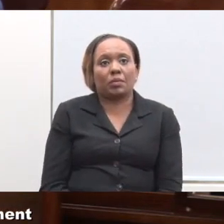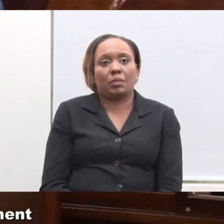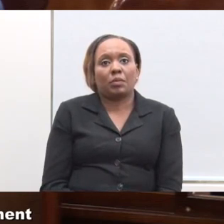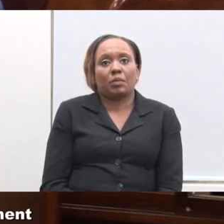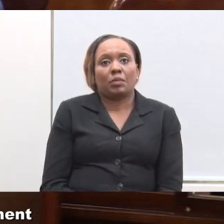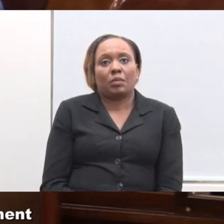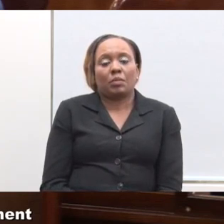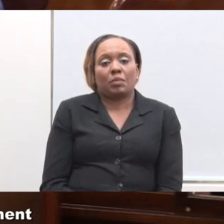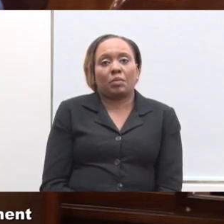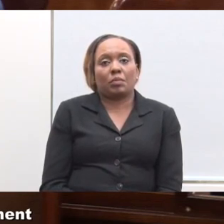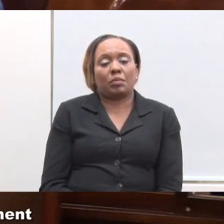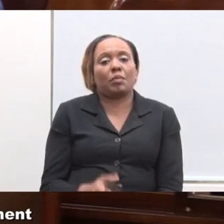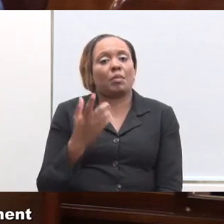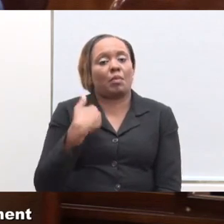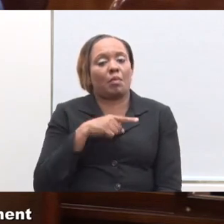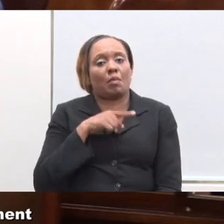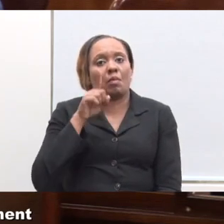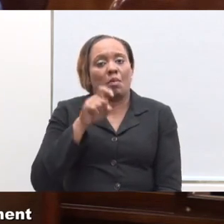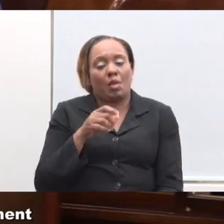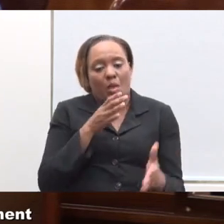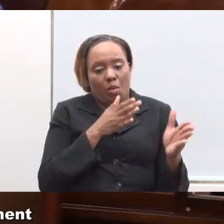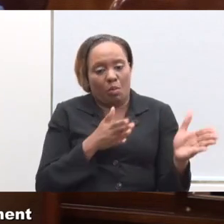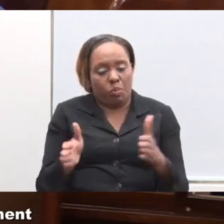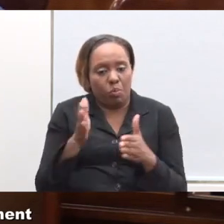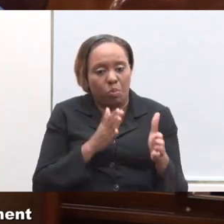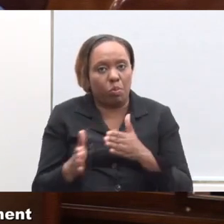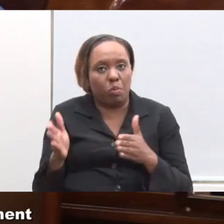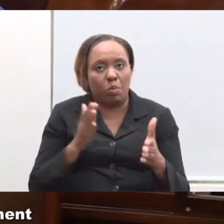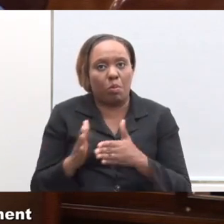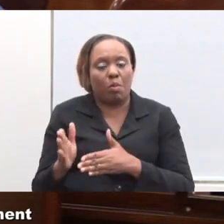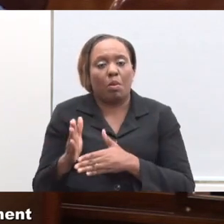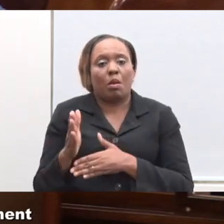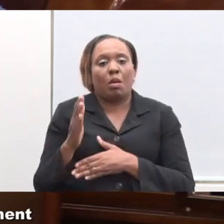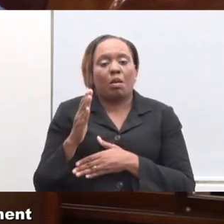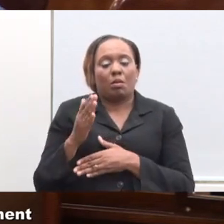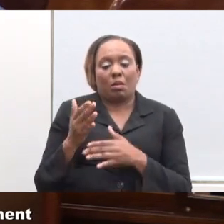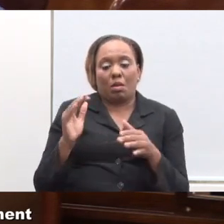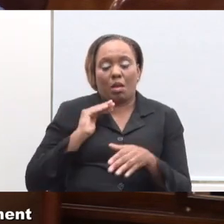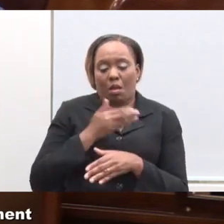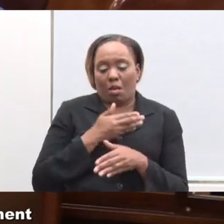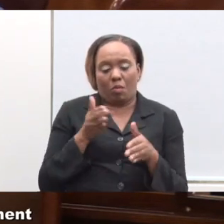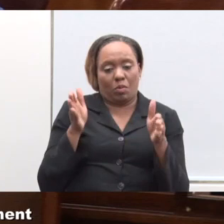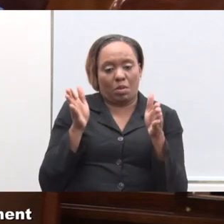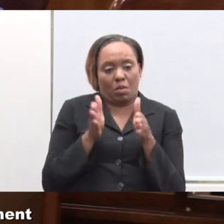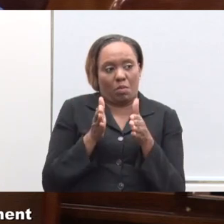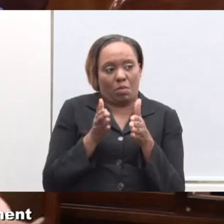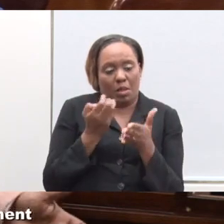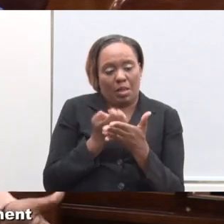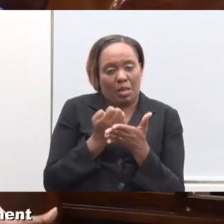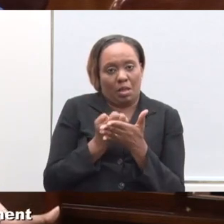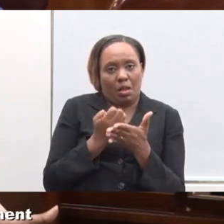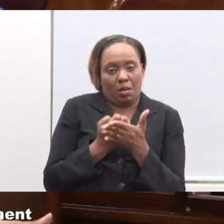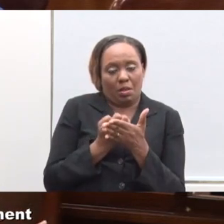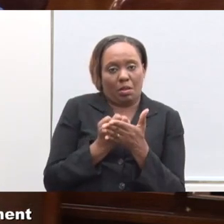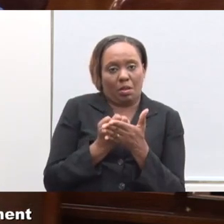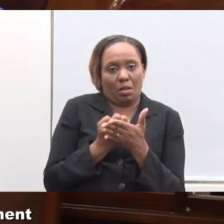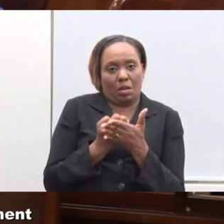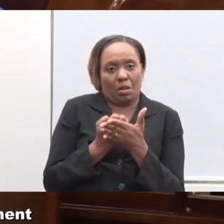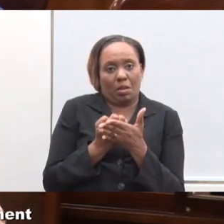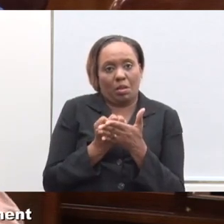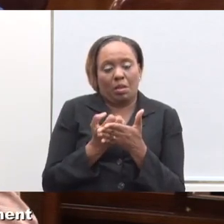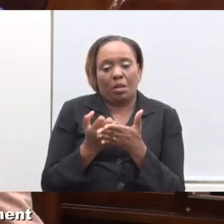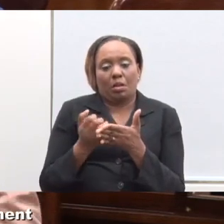start of the line if we don't do it properly. In a small and open economy such as ours, these counter-cyclical